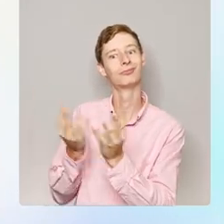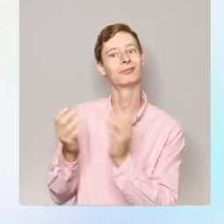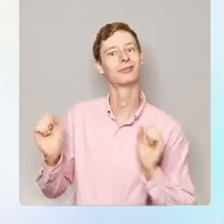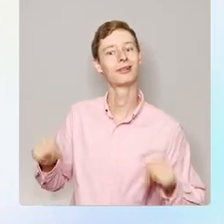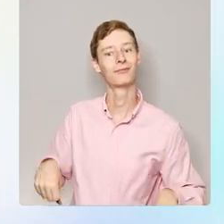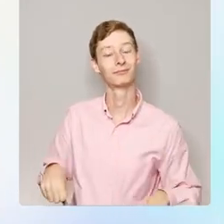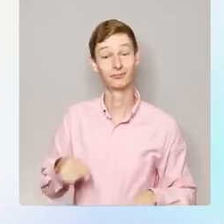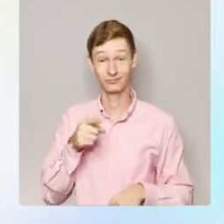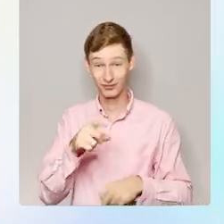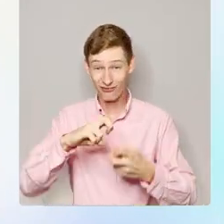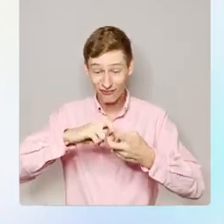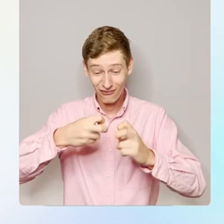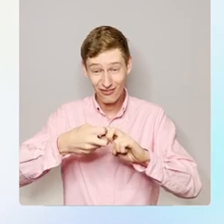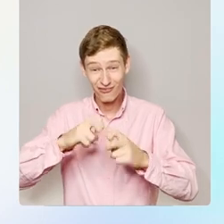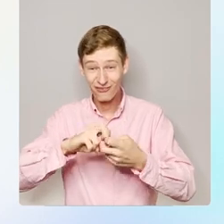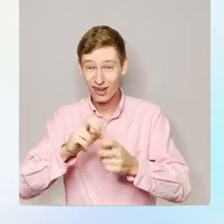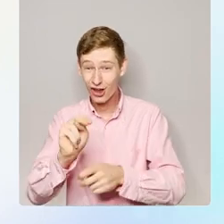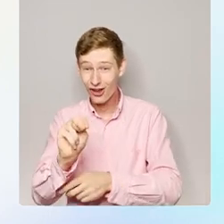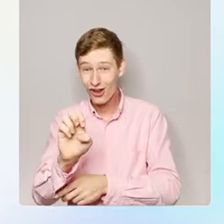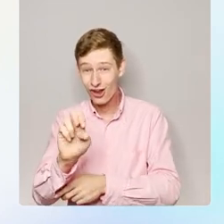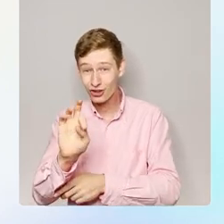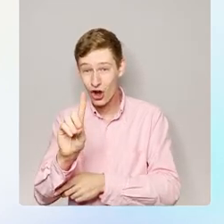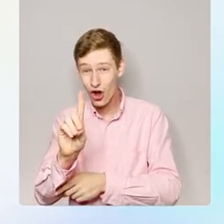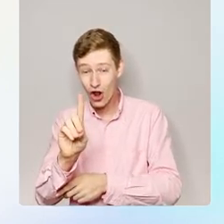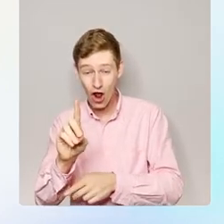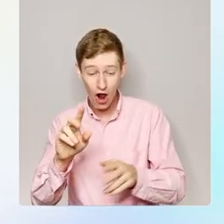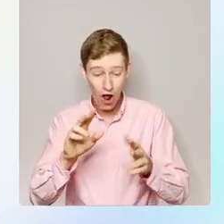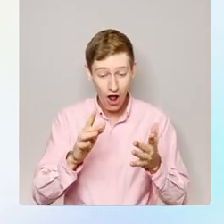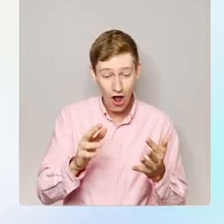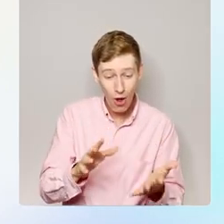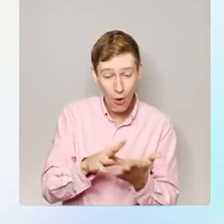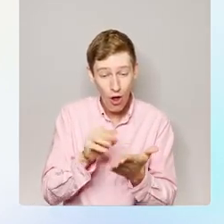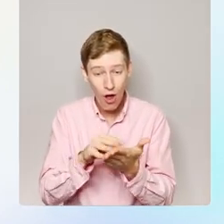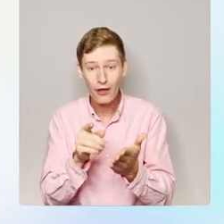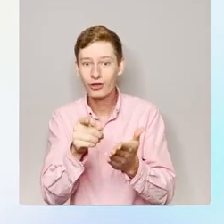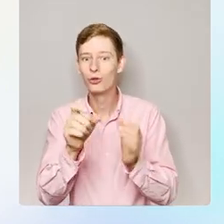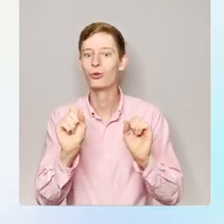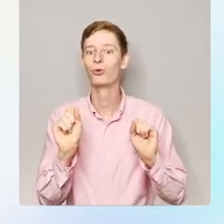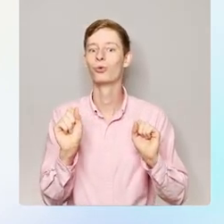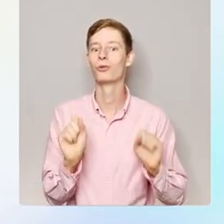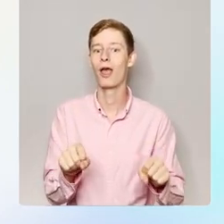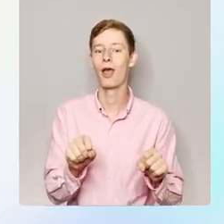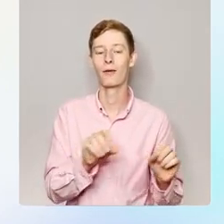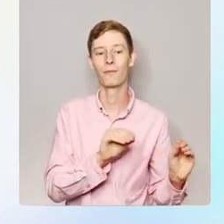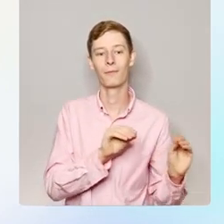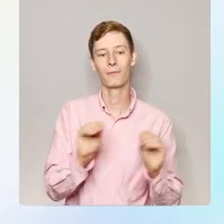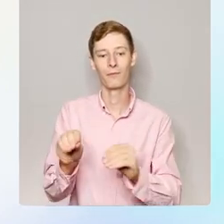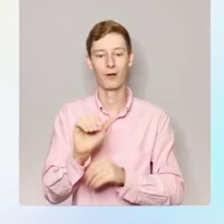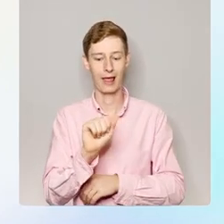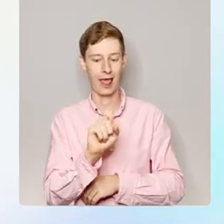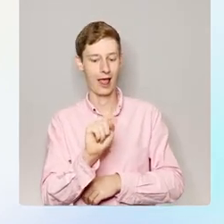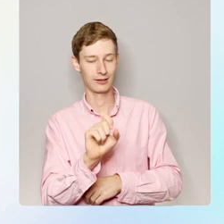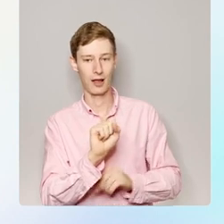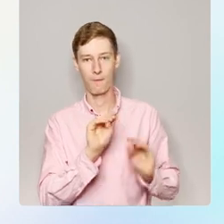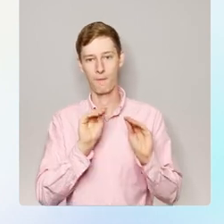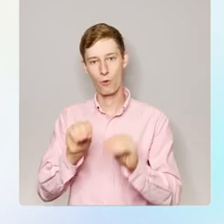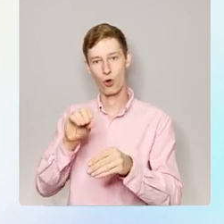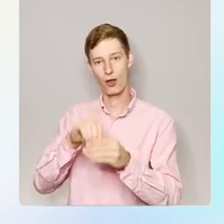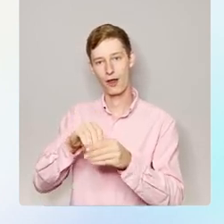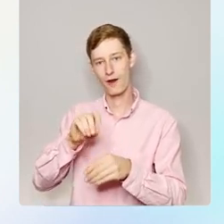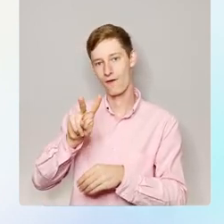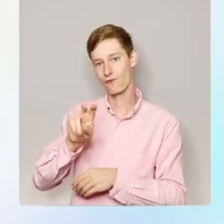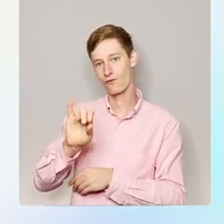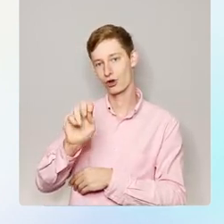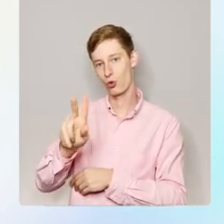Are you a physics nerd? Well, with Figmin, you can import assets into a virtual sandbox with GIFs from Reddit or